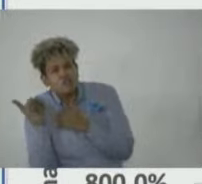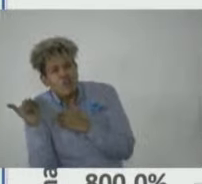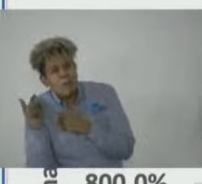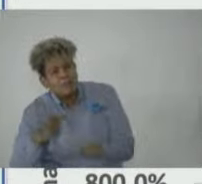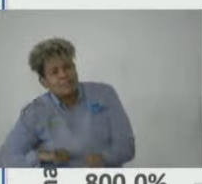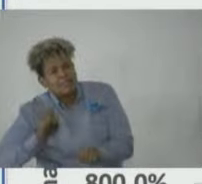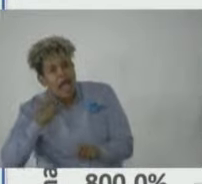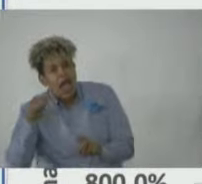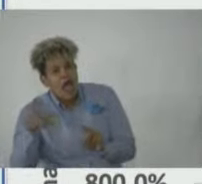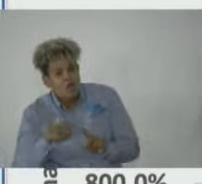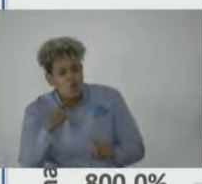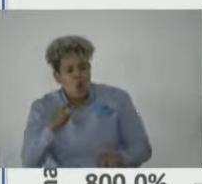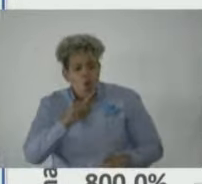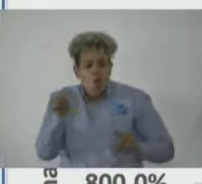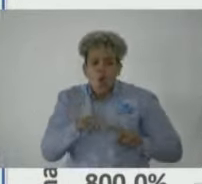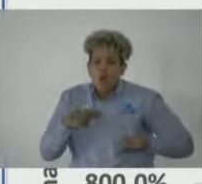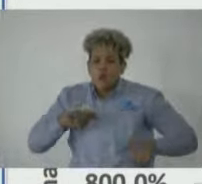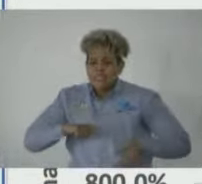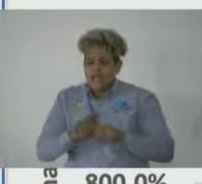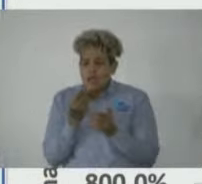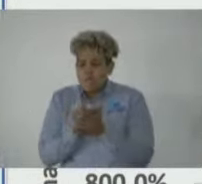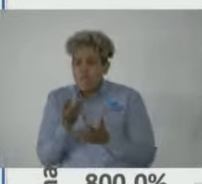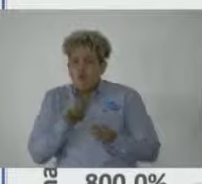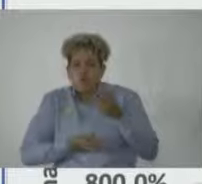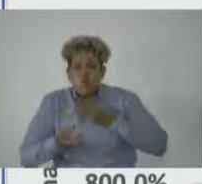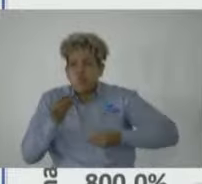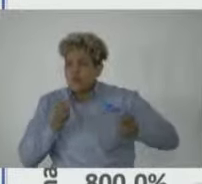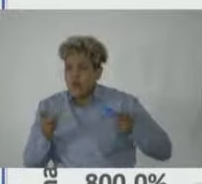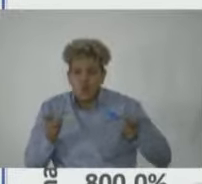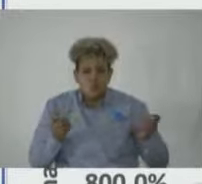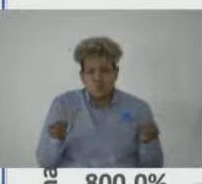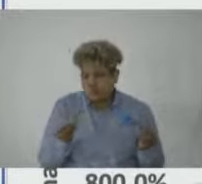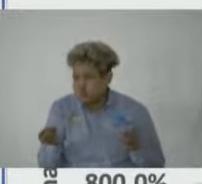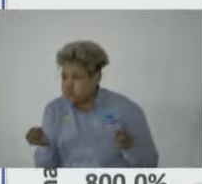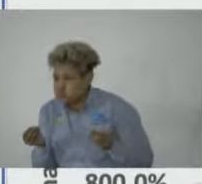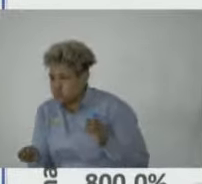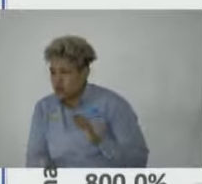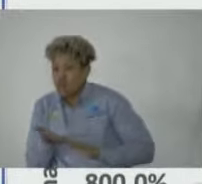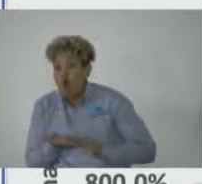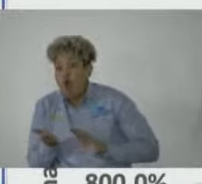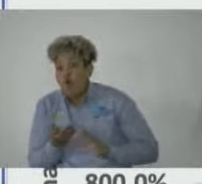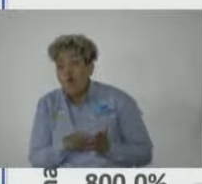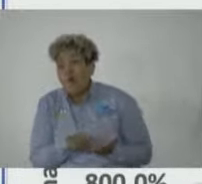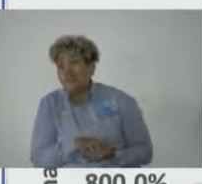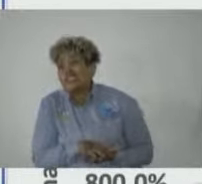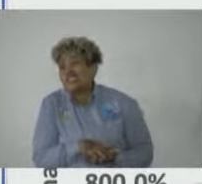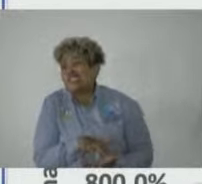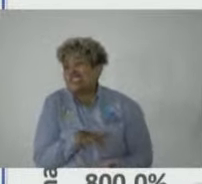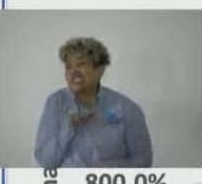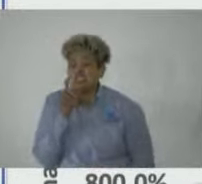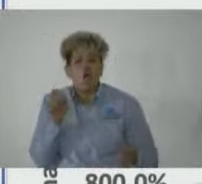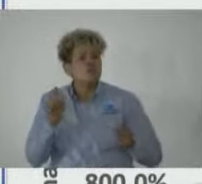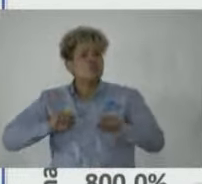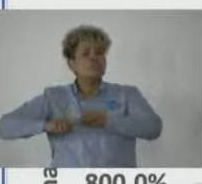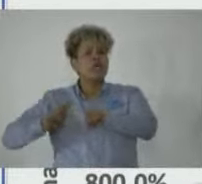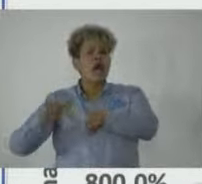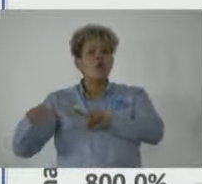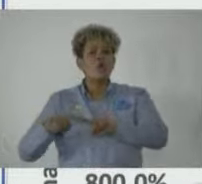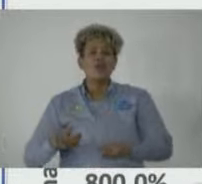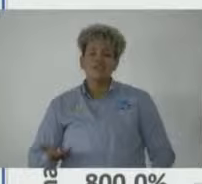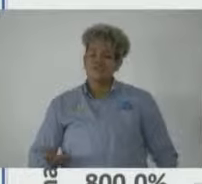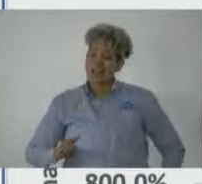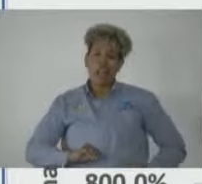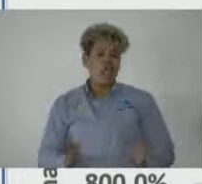begin? When did we begin to get a hold of the runaway debt situation that we had in Jamaica? It's